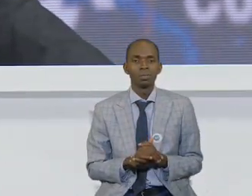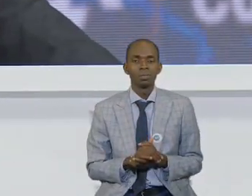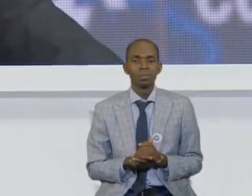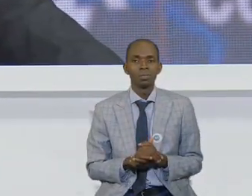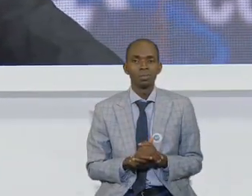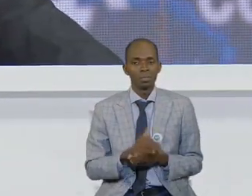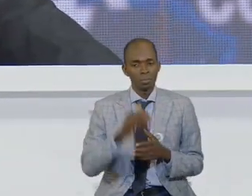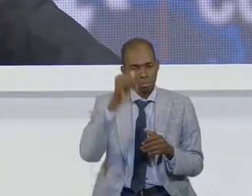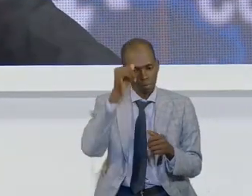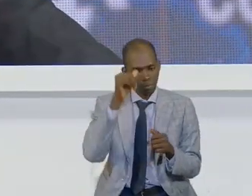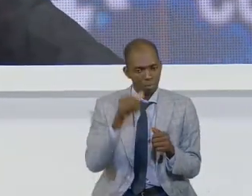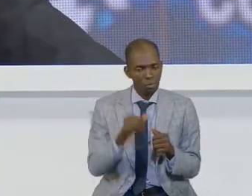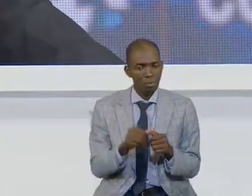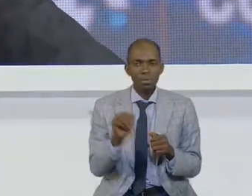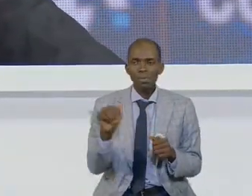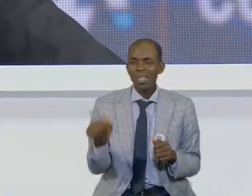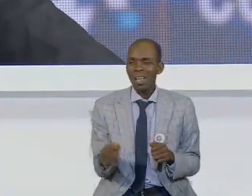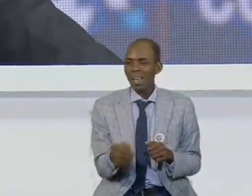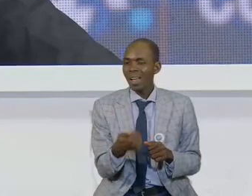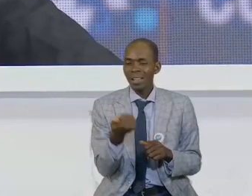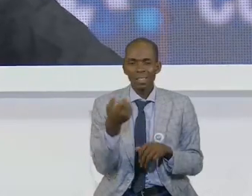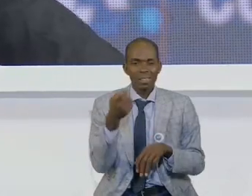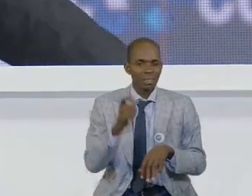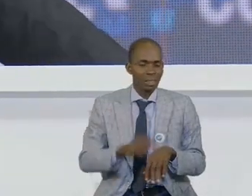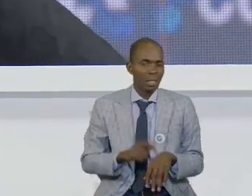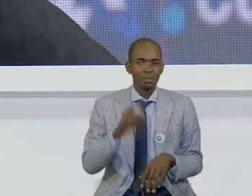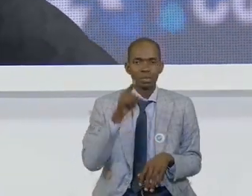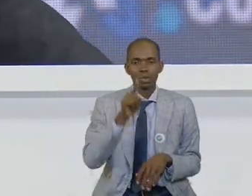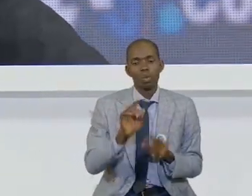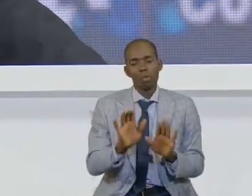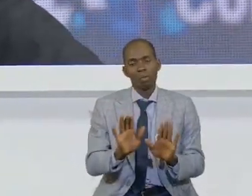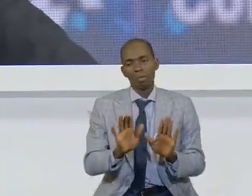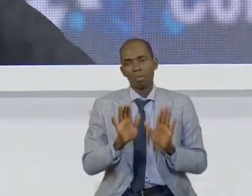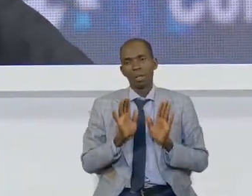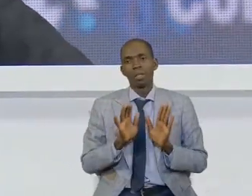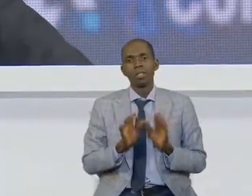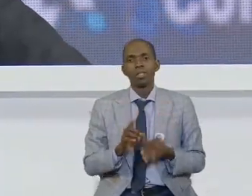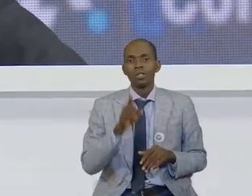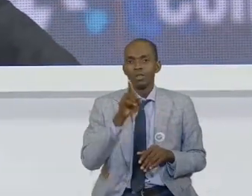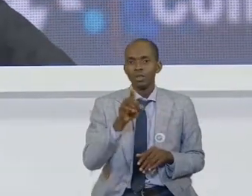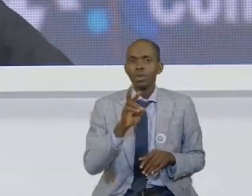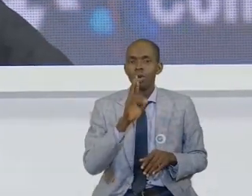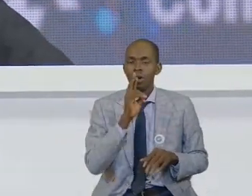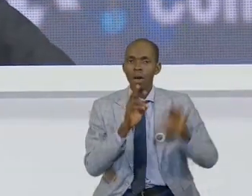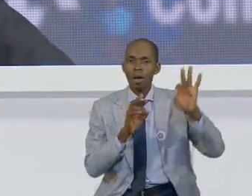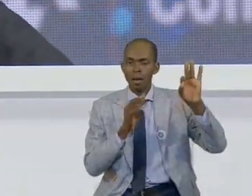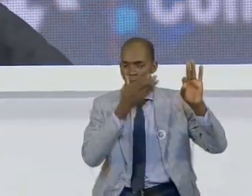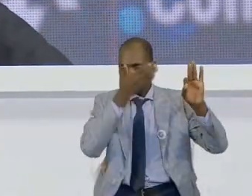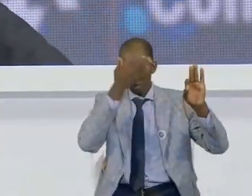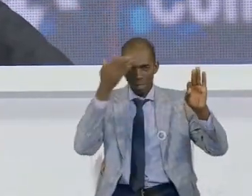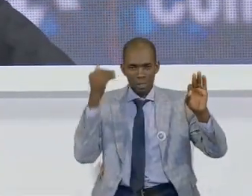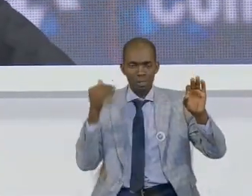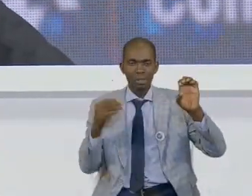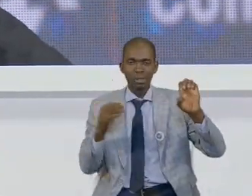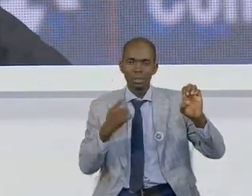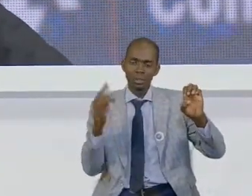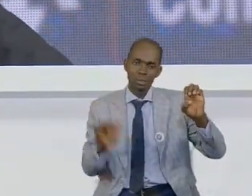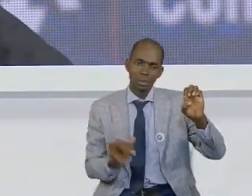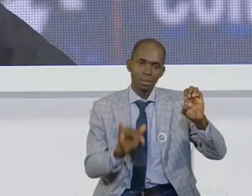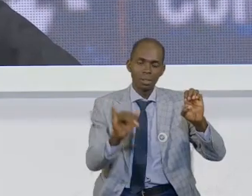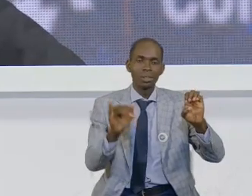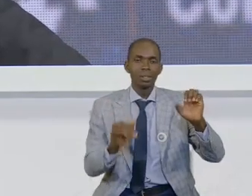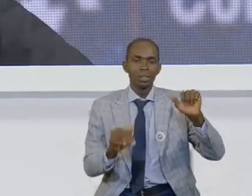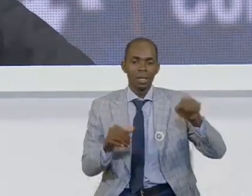Remember, anytime you fear, you're forgetting eternal abiding